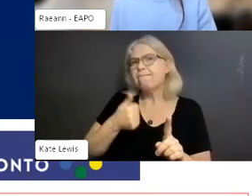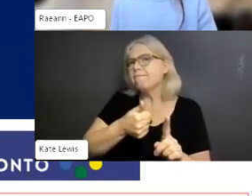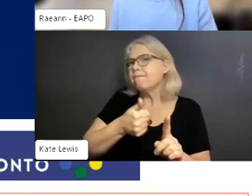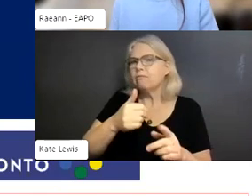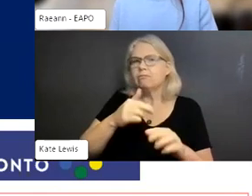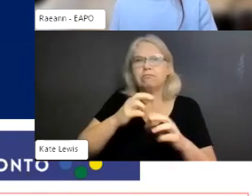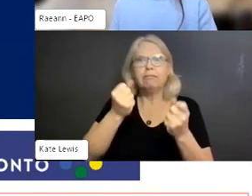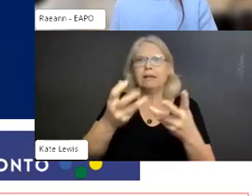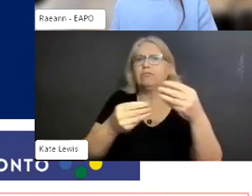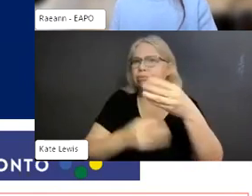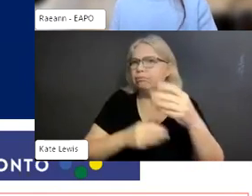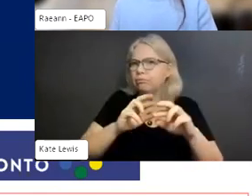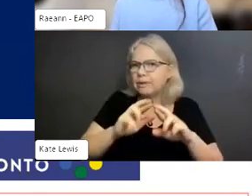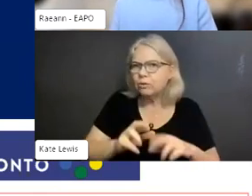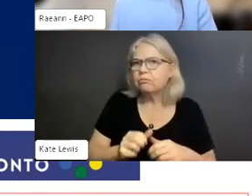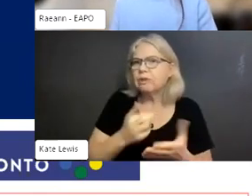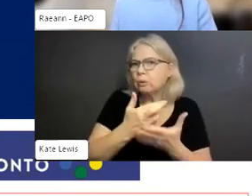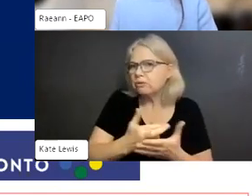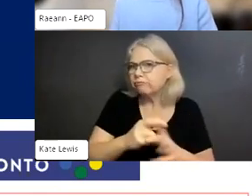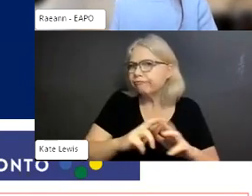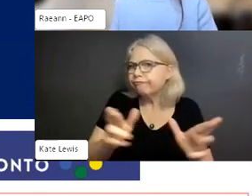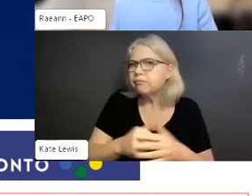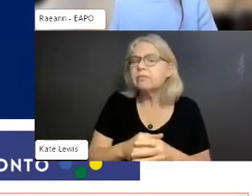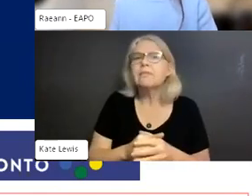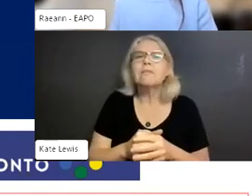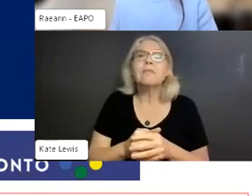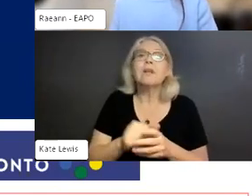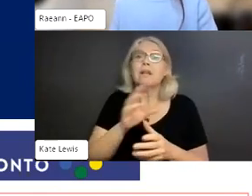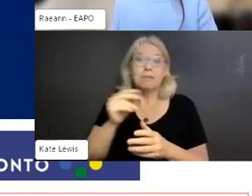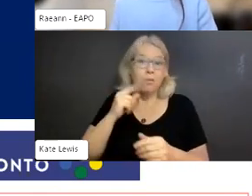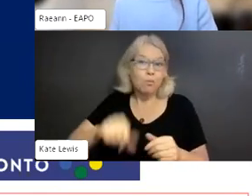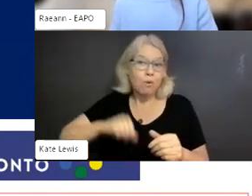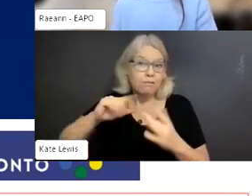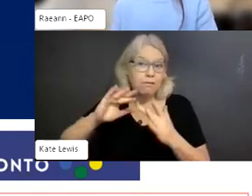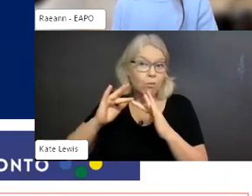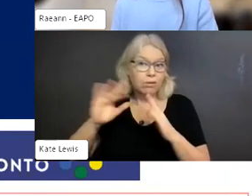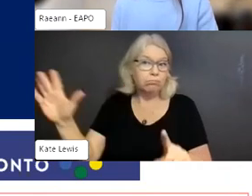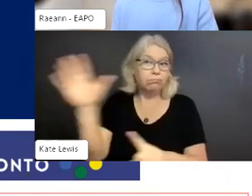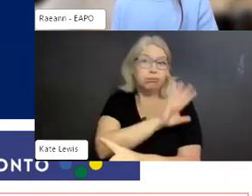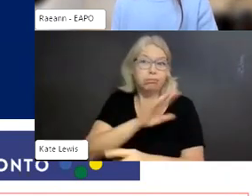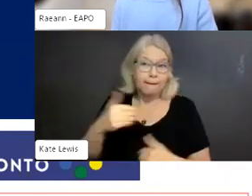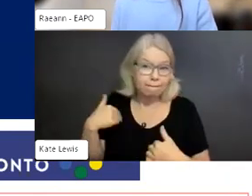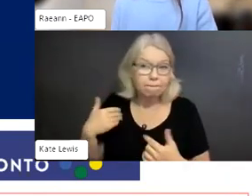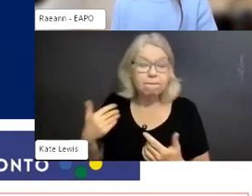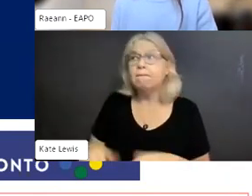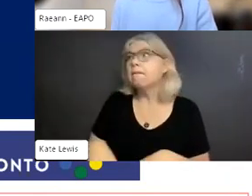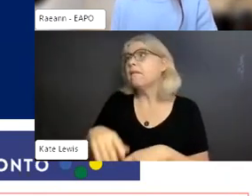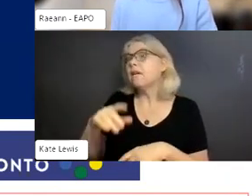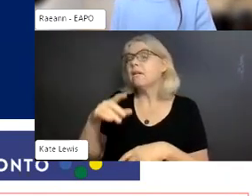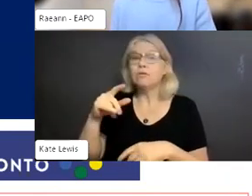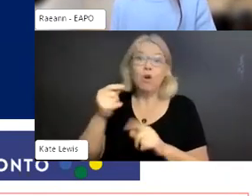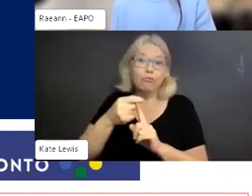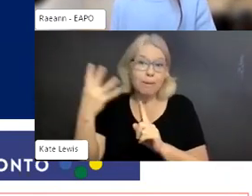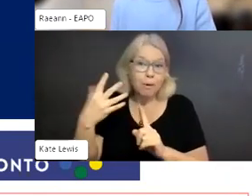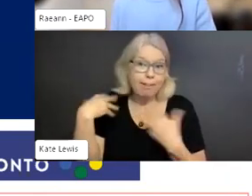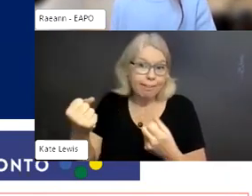Canada. So there's this one I just highlighted was the Toronto Pride Network, but there's also Rainbow Health Ontario that has a lot of resources and